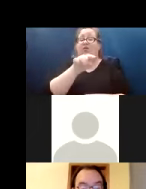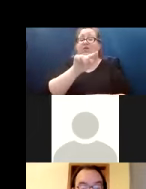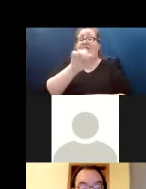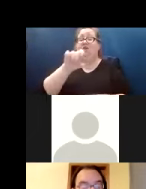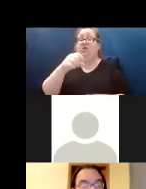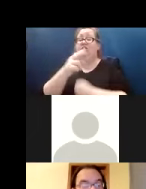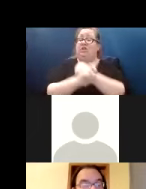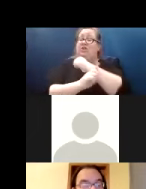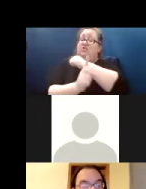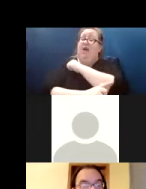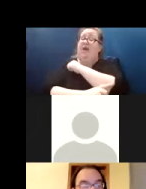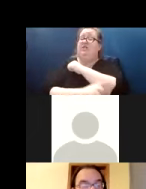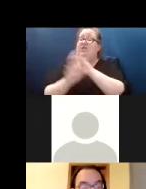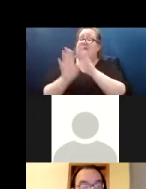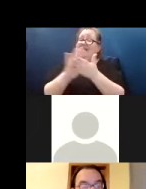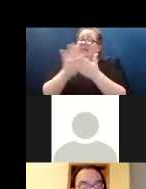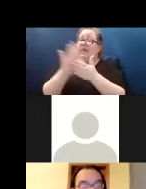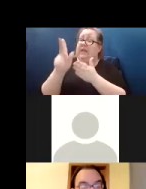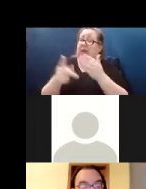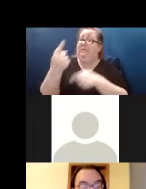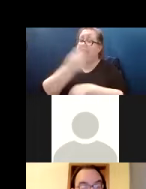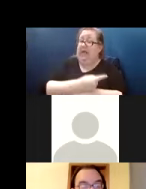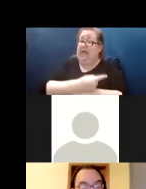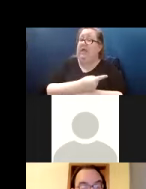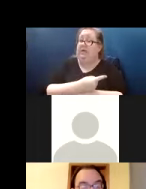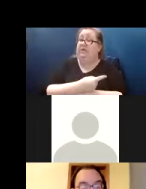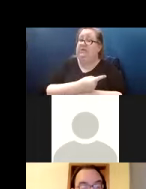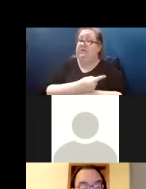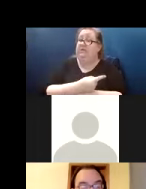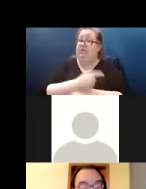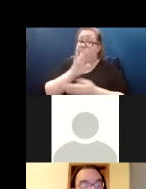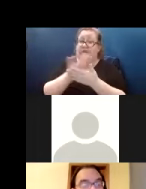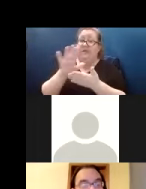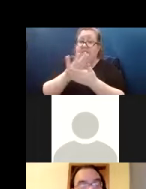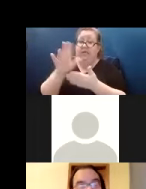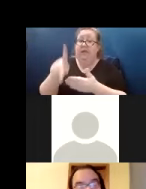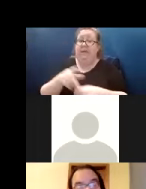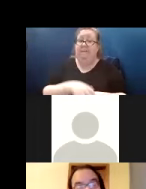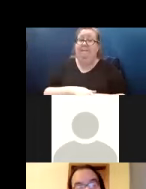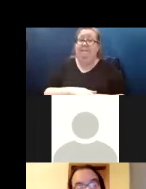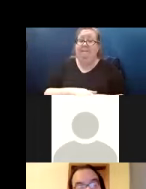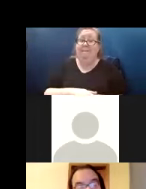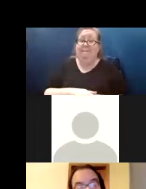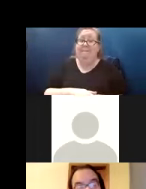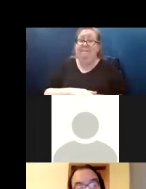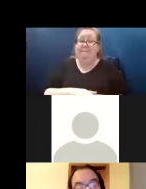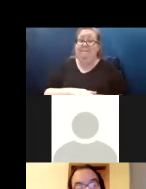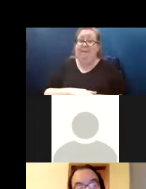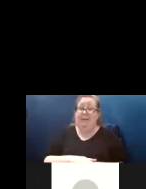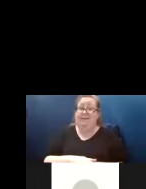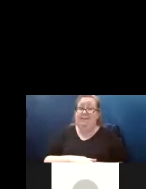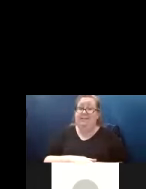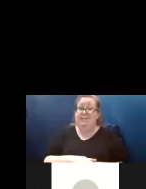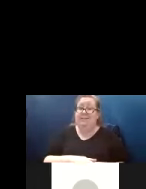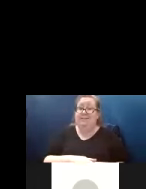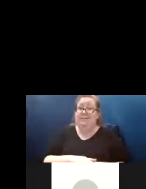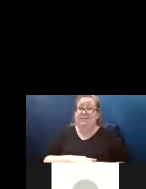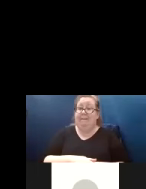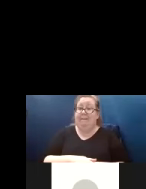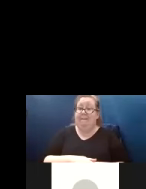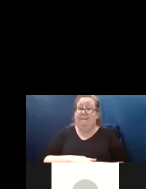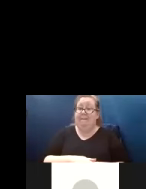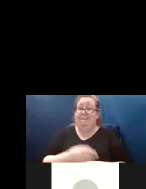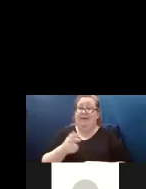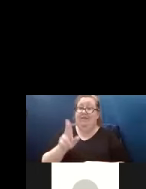days as well to really clean things up too. And then when you bring the hubs